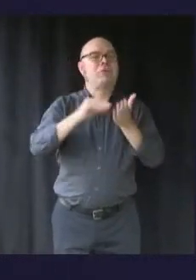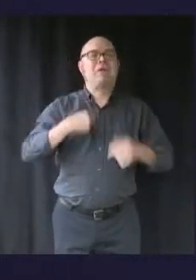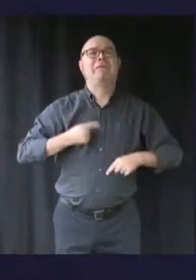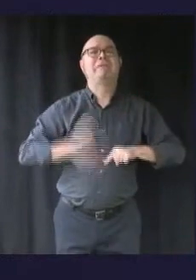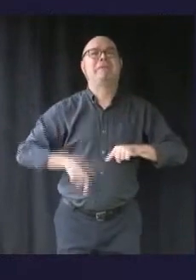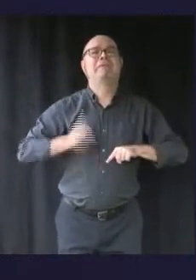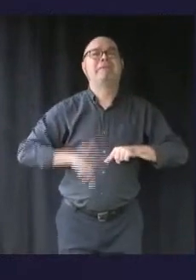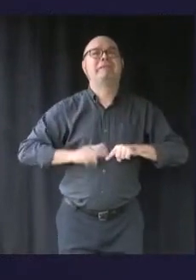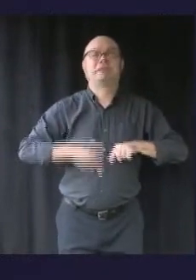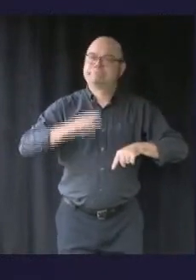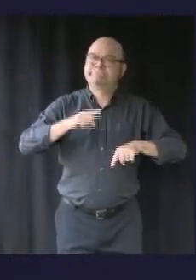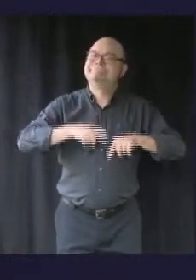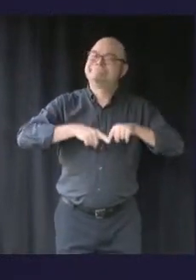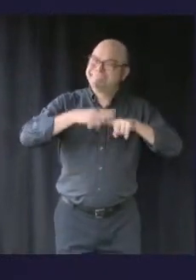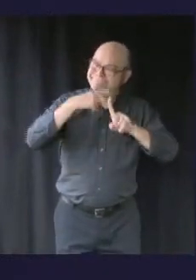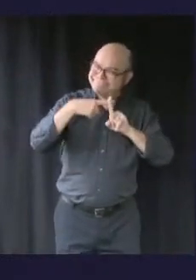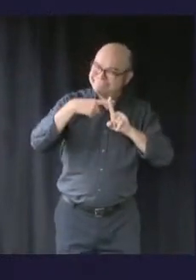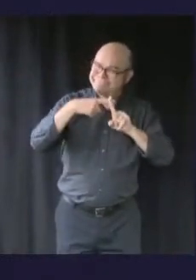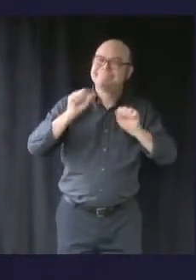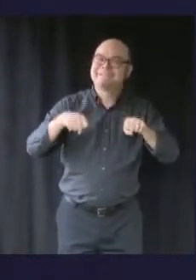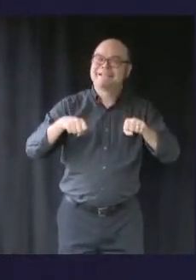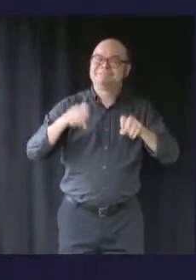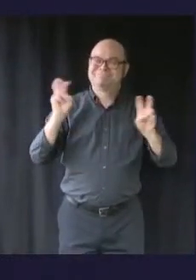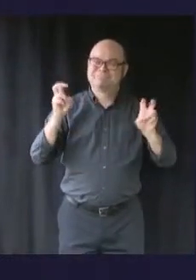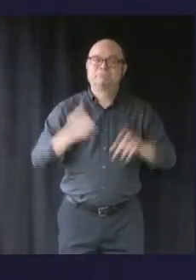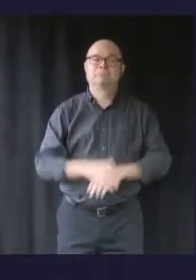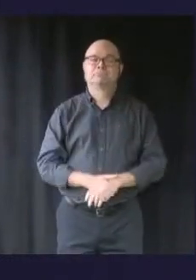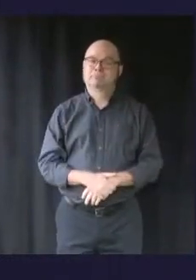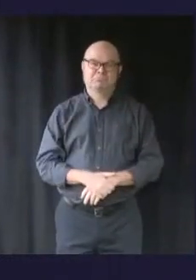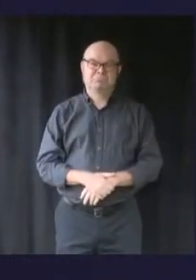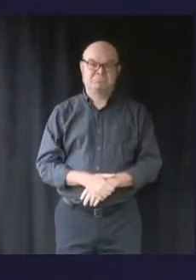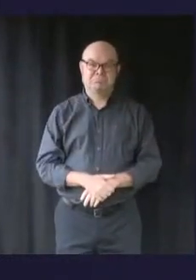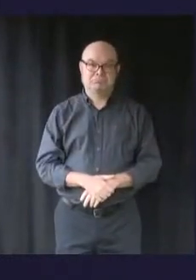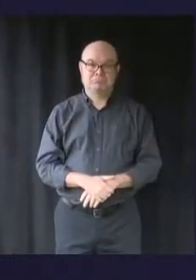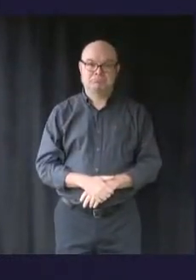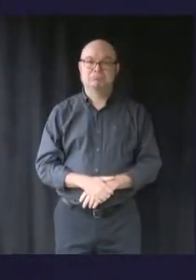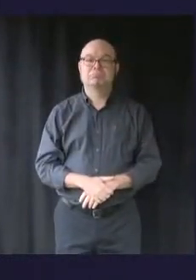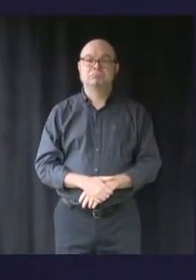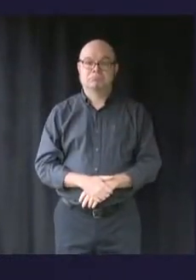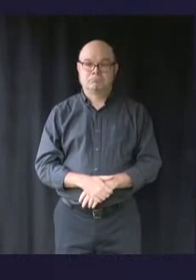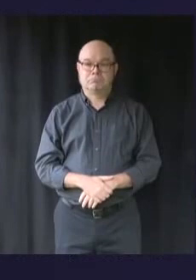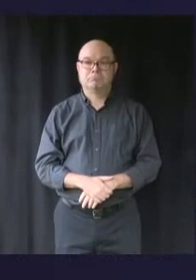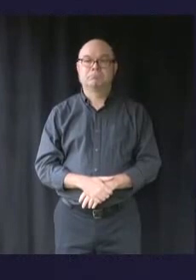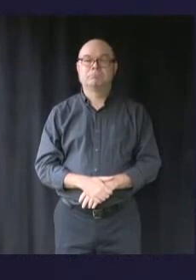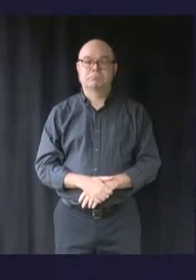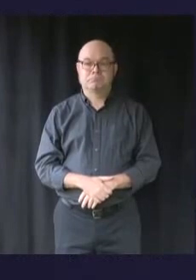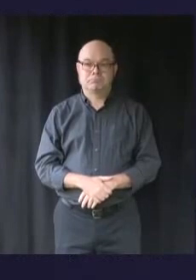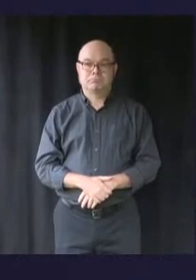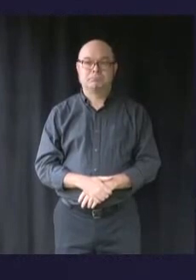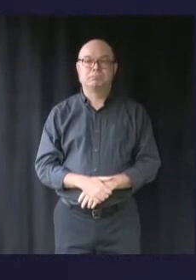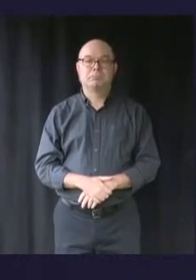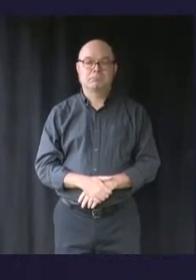Not a single reason. As I've told every world leader that I've gotten to know, and I've met many, many of them,